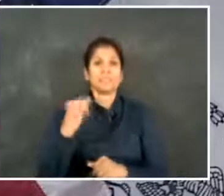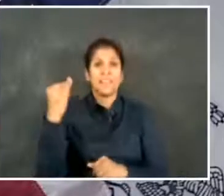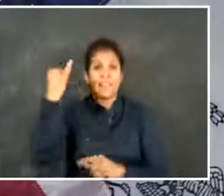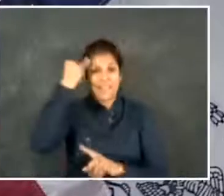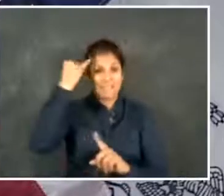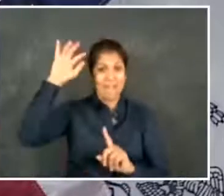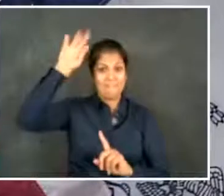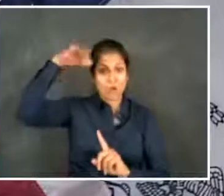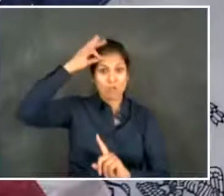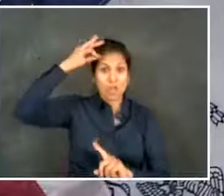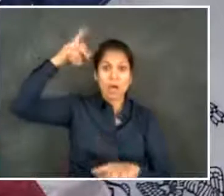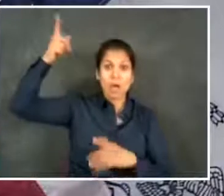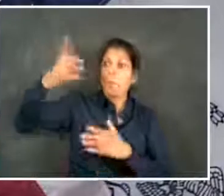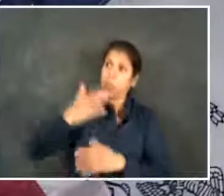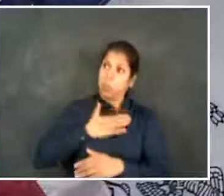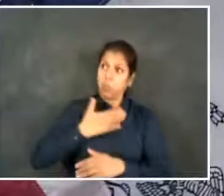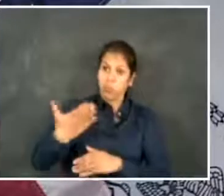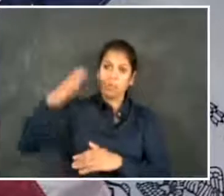far beyond what's been cut already.